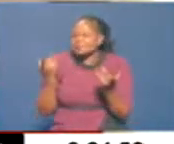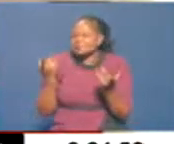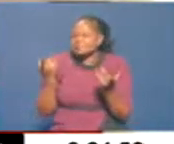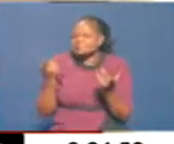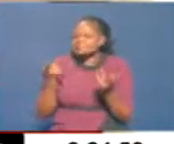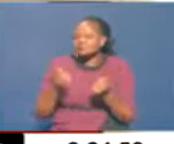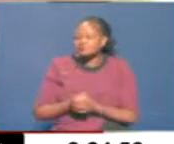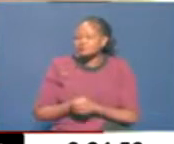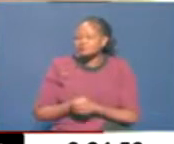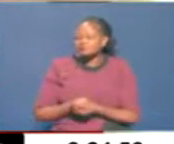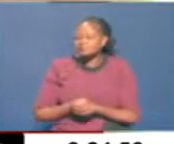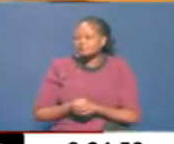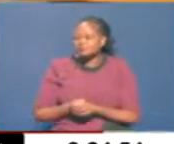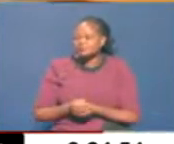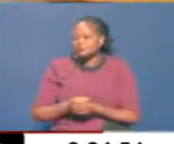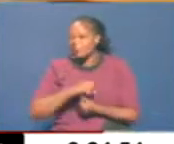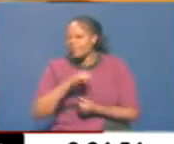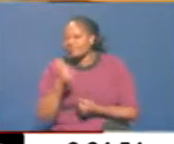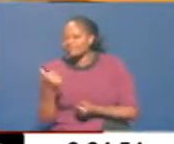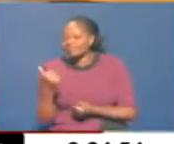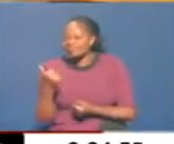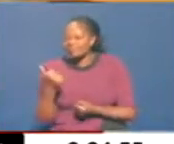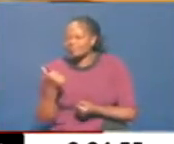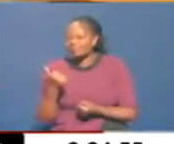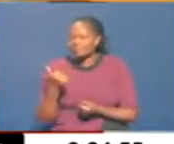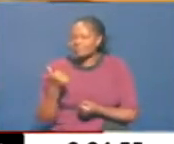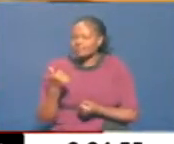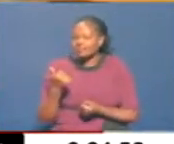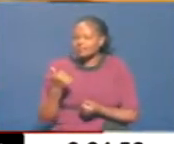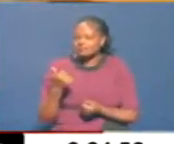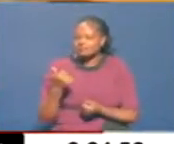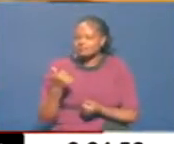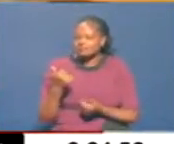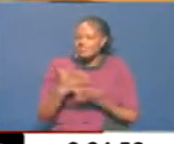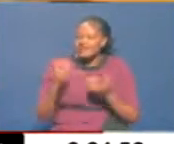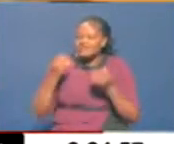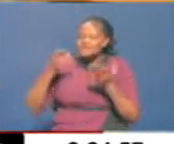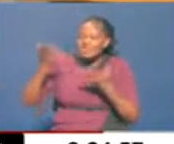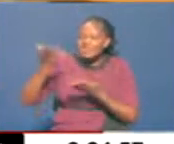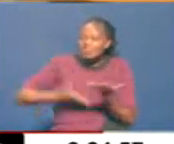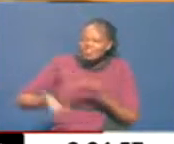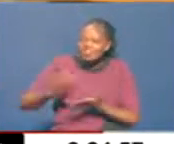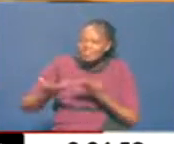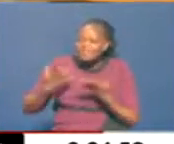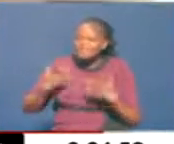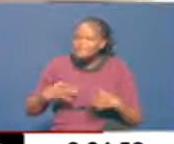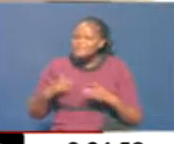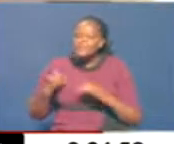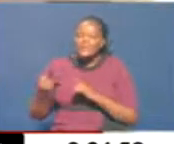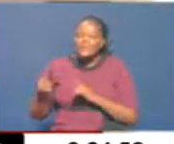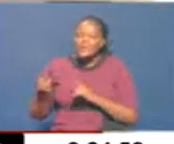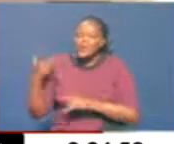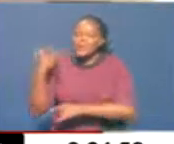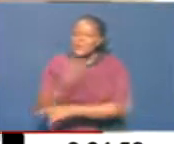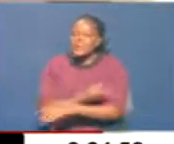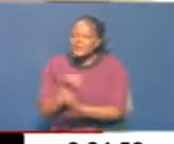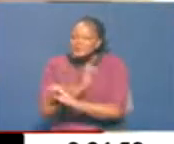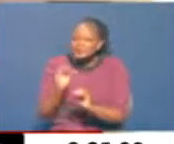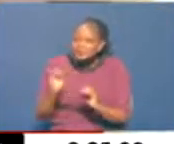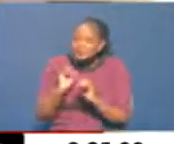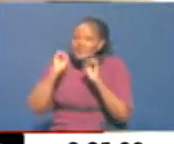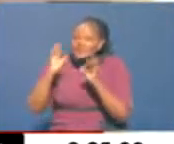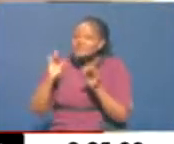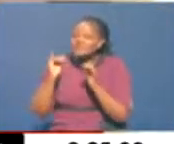Purity, if we continue mixing, if we do not have people coming forward for vaccination, if we have a